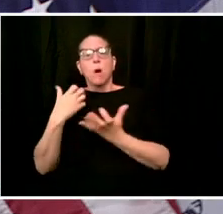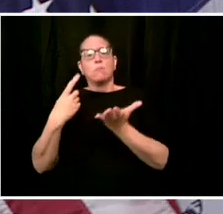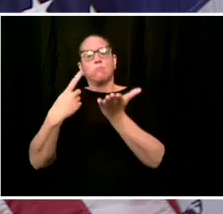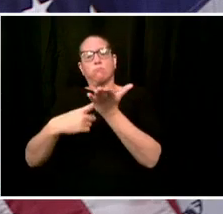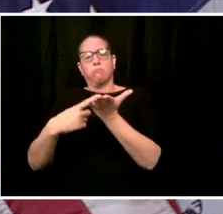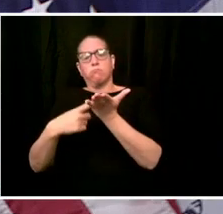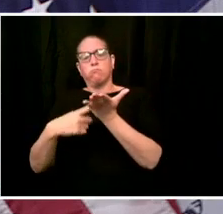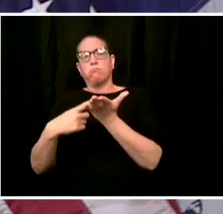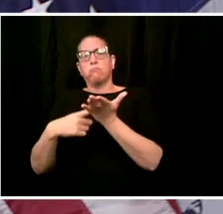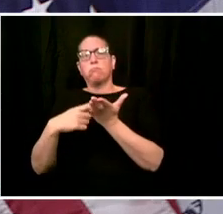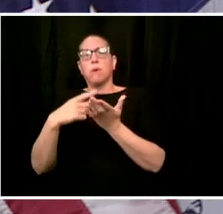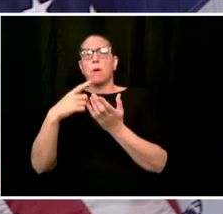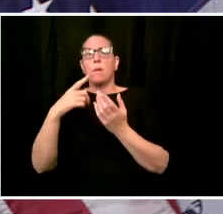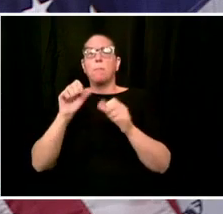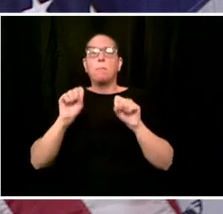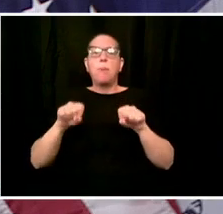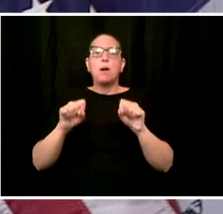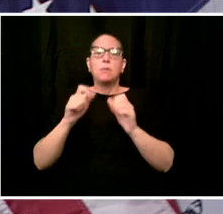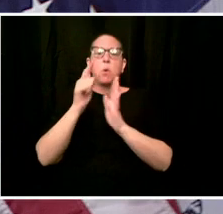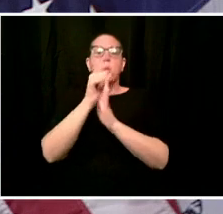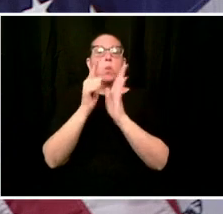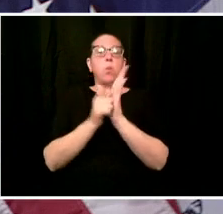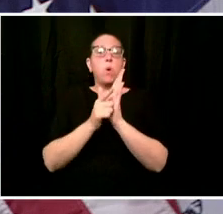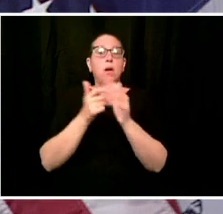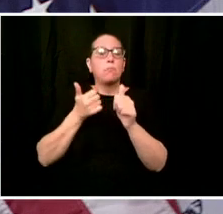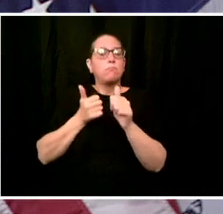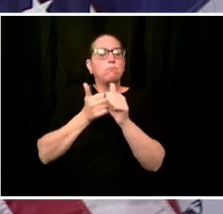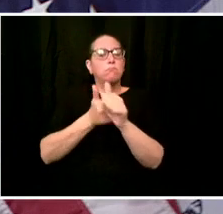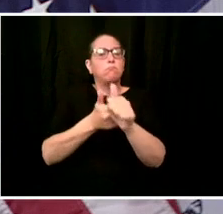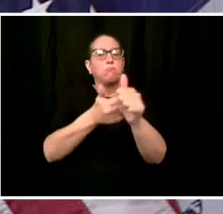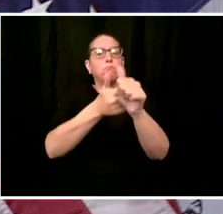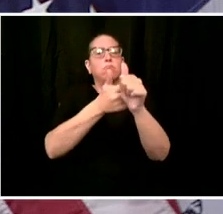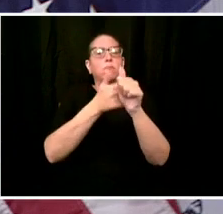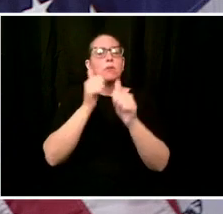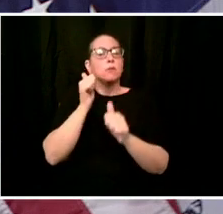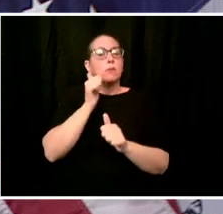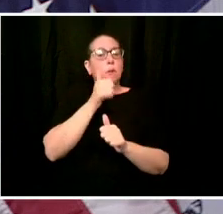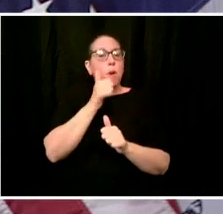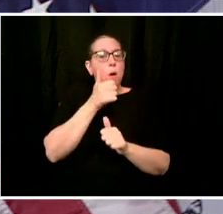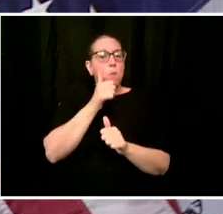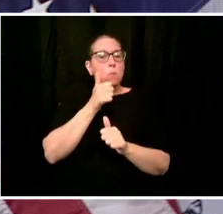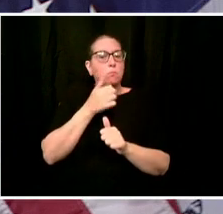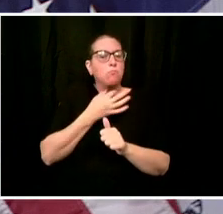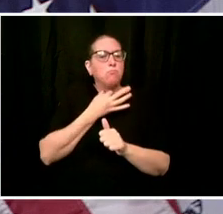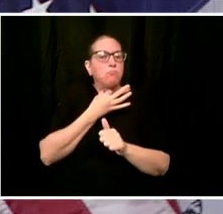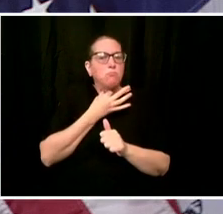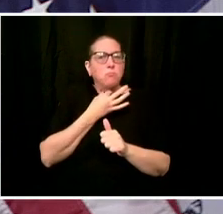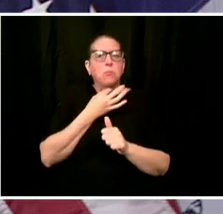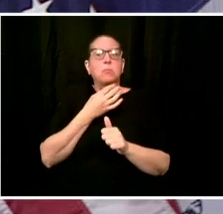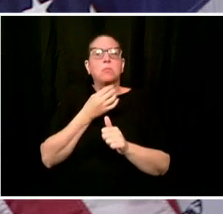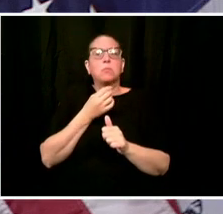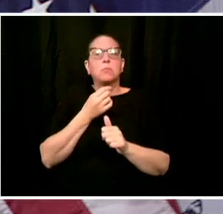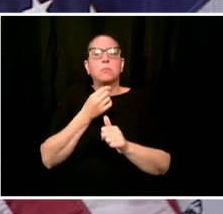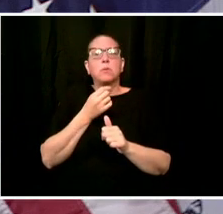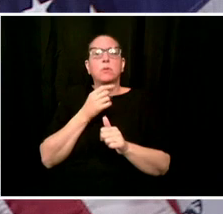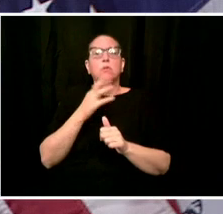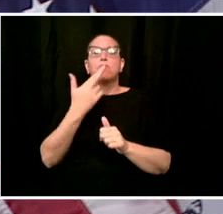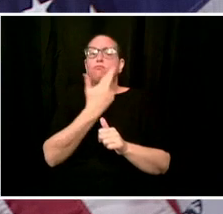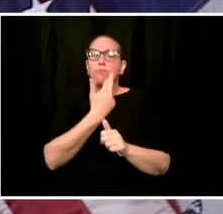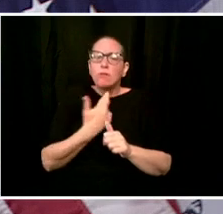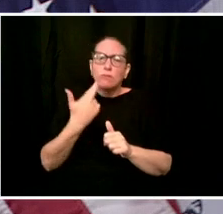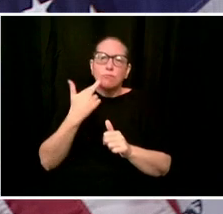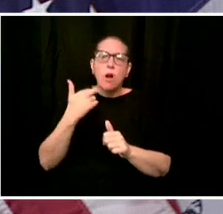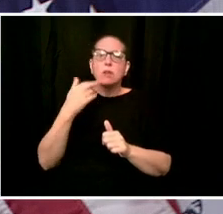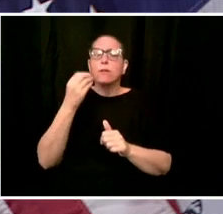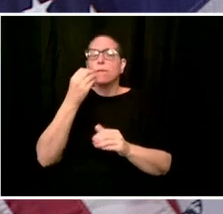consider tomorrow to vote on to cap what Grubhub and other food delivery apps can charge